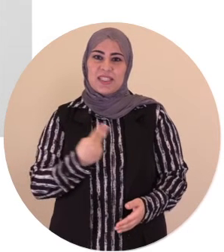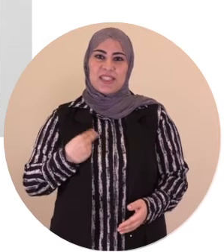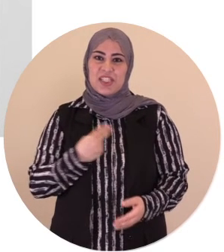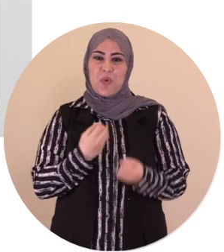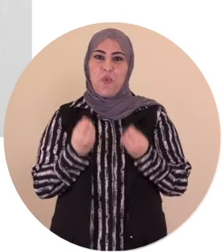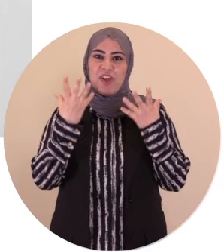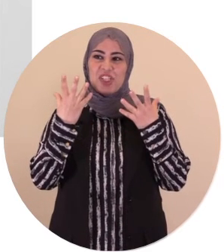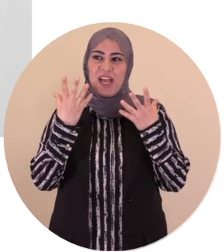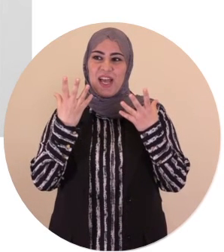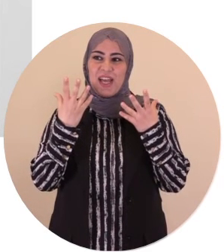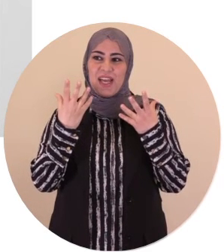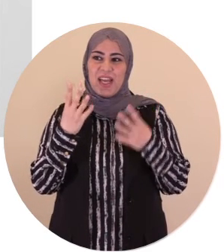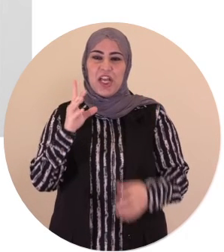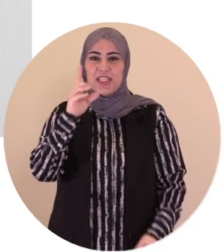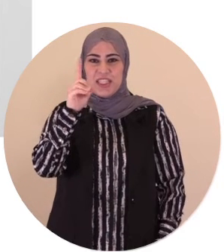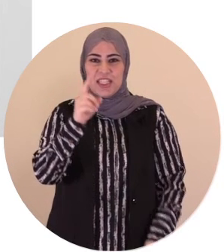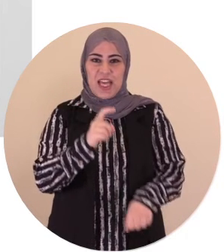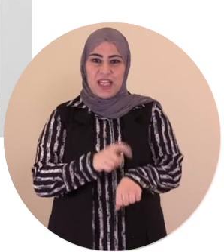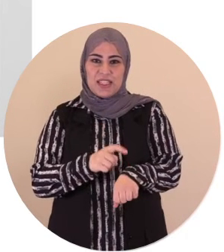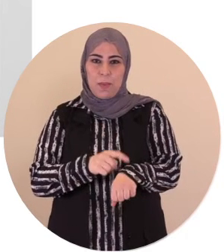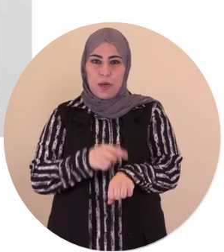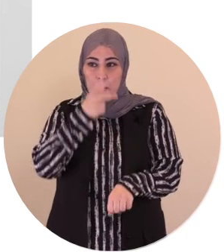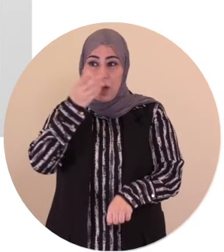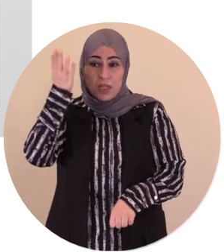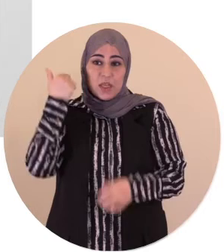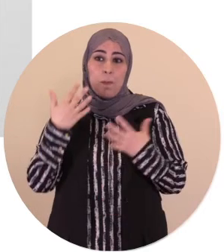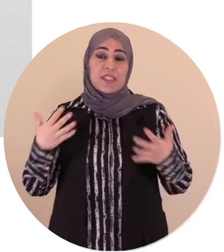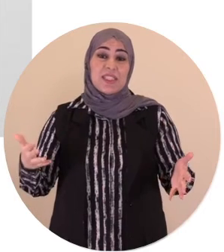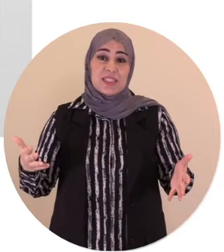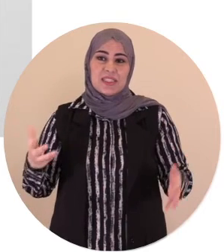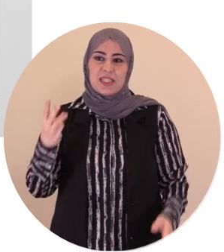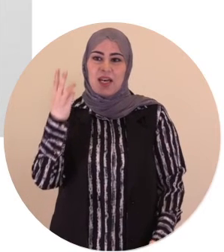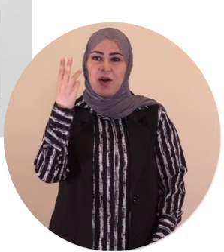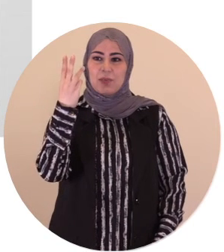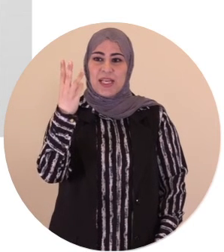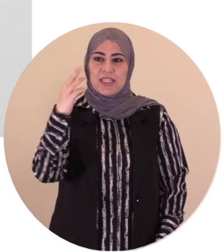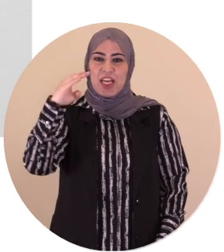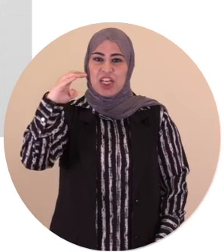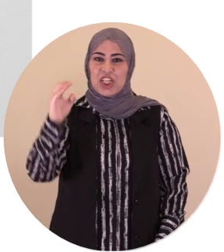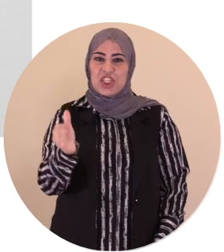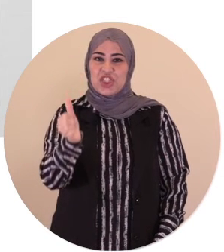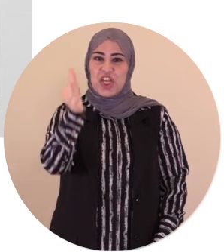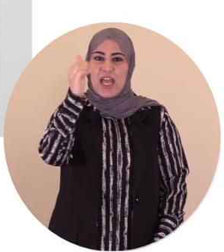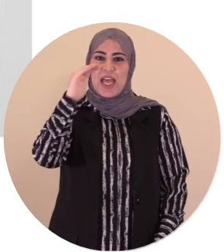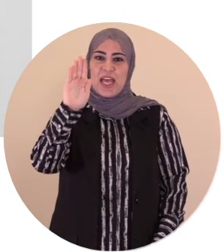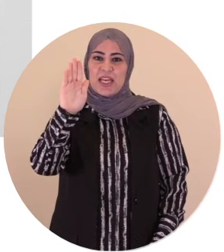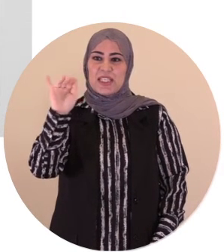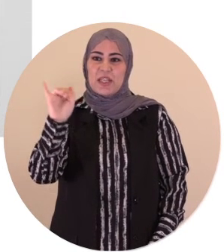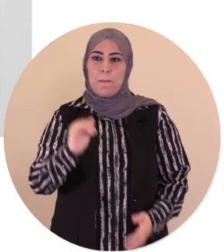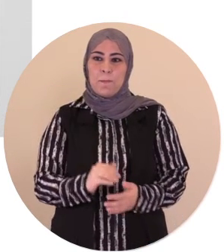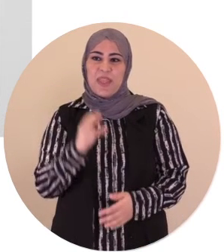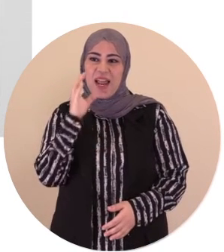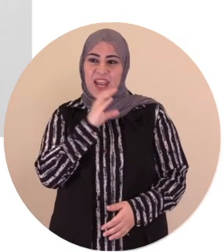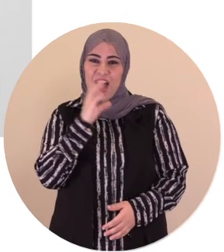us. Excellent. And here, Jassim laughed as soon as he, what? Obviously, Jassim laughed. So the answer will be as soon as